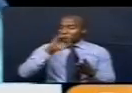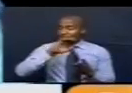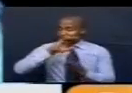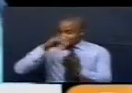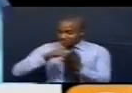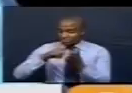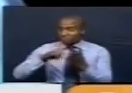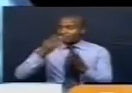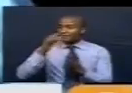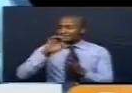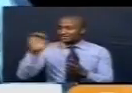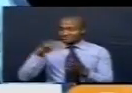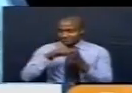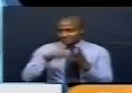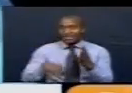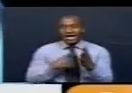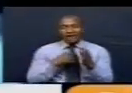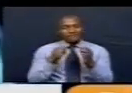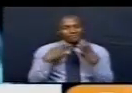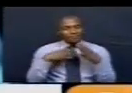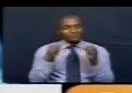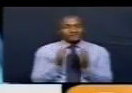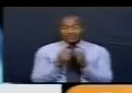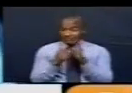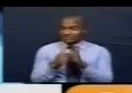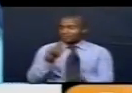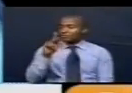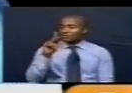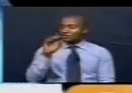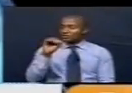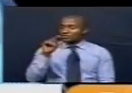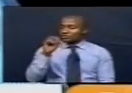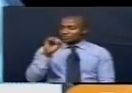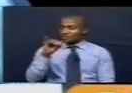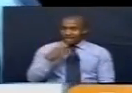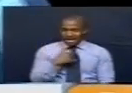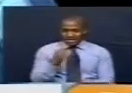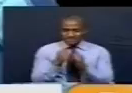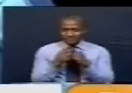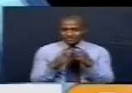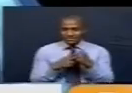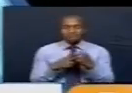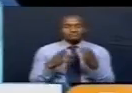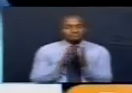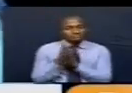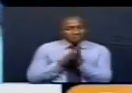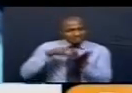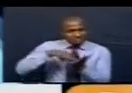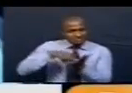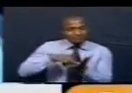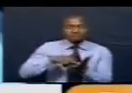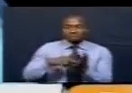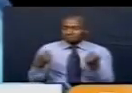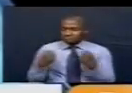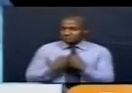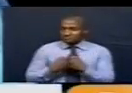even over 10 aspirants. For instance, in Konoin, we had 17 aspirants squaring out today for the Jubilee Party ticket,